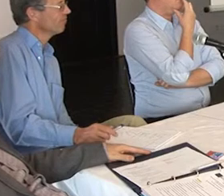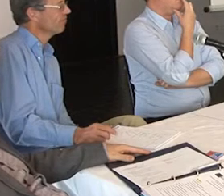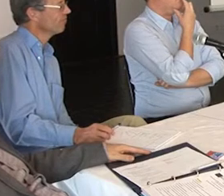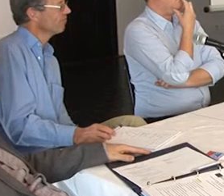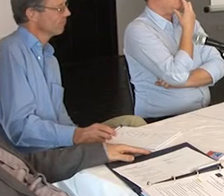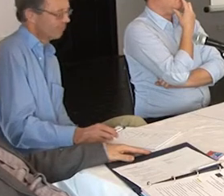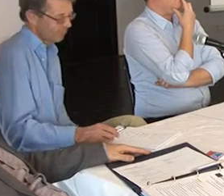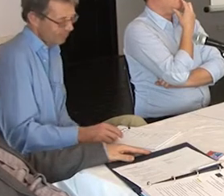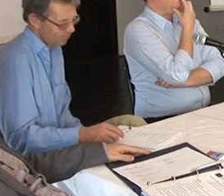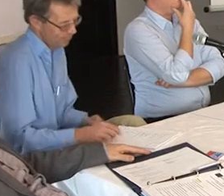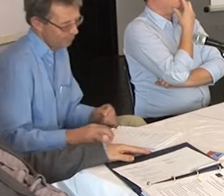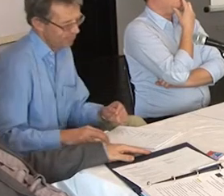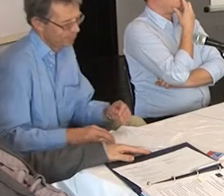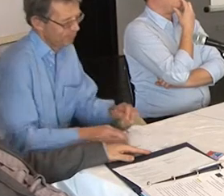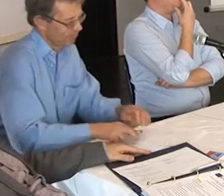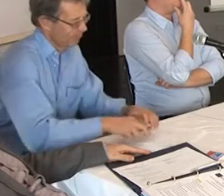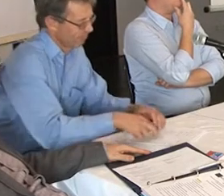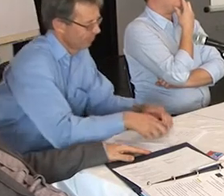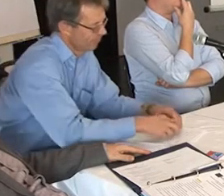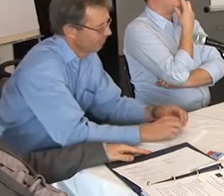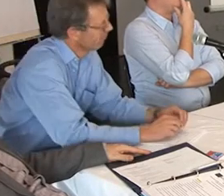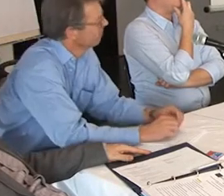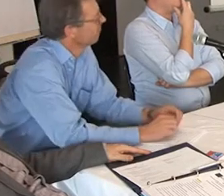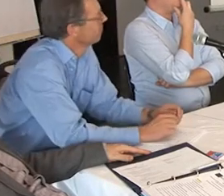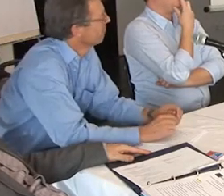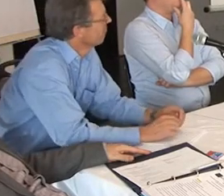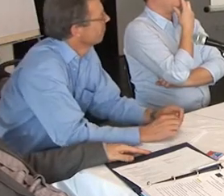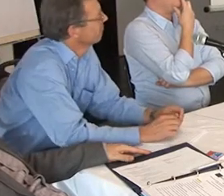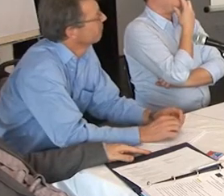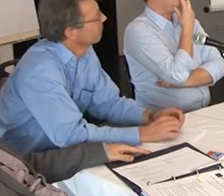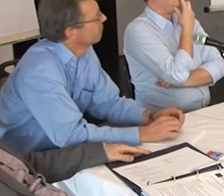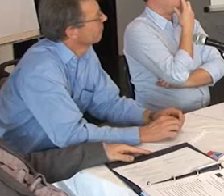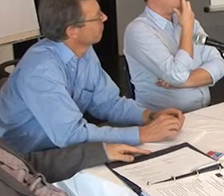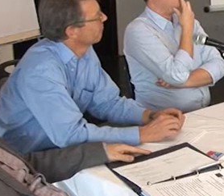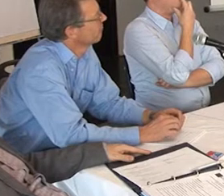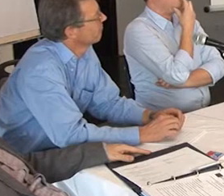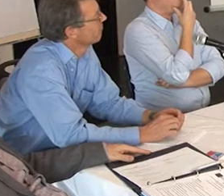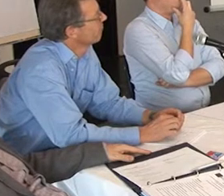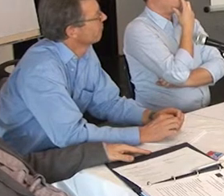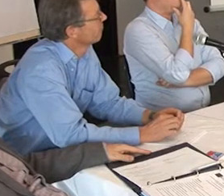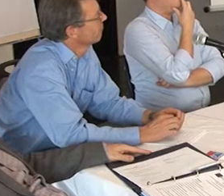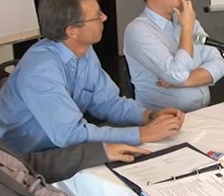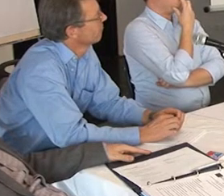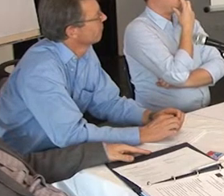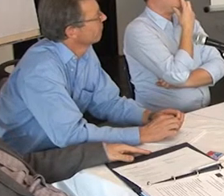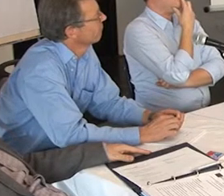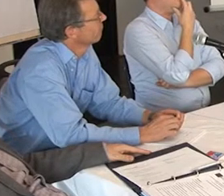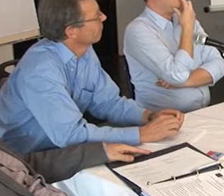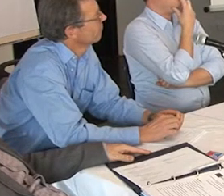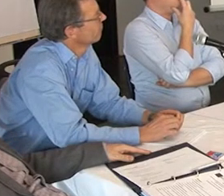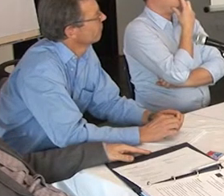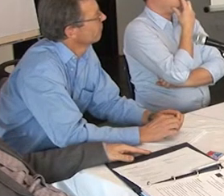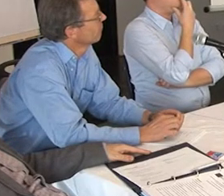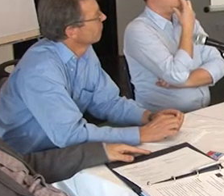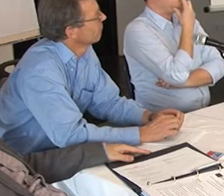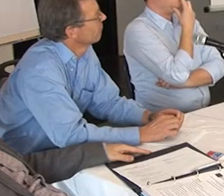Yeah, we would like to ask you now if you want to add something, maybe something what is important to